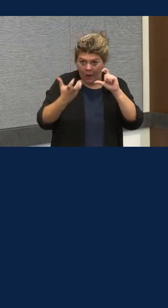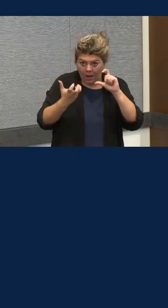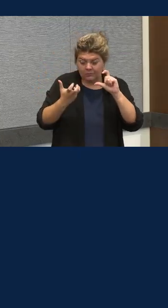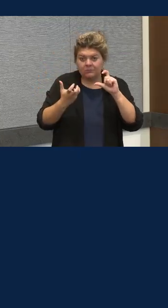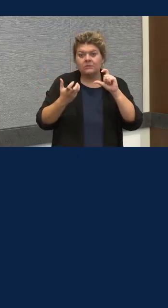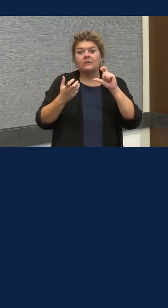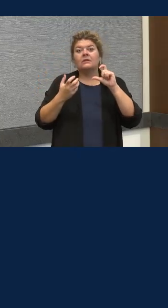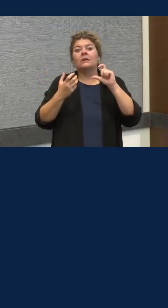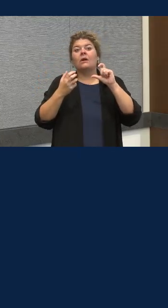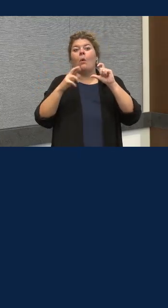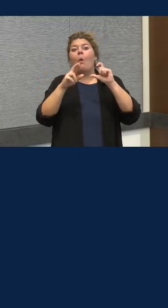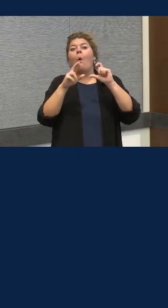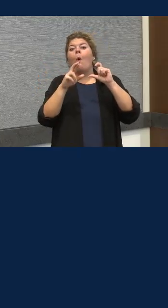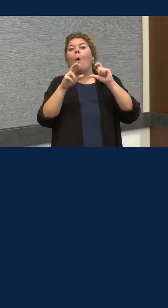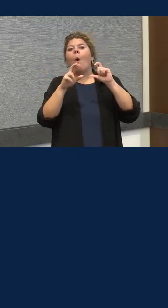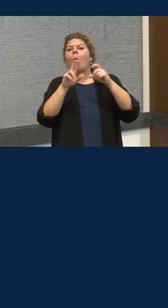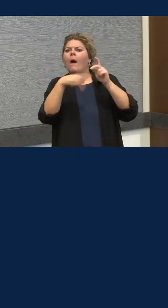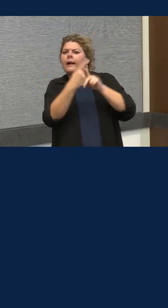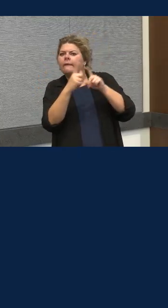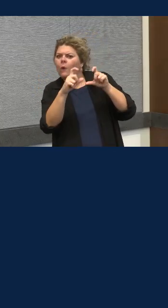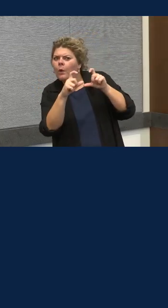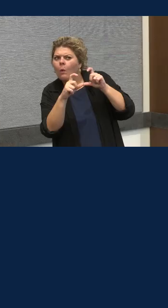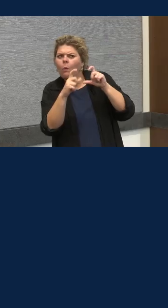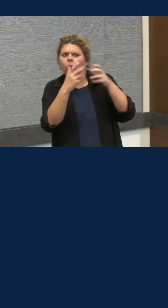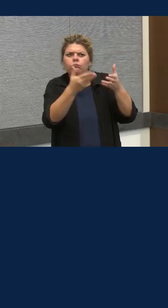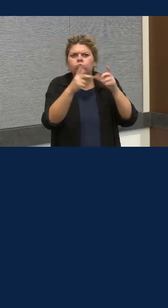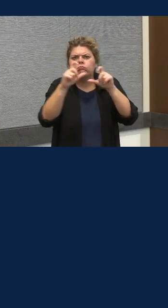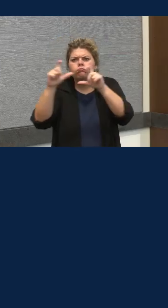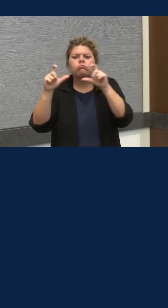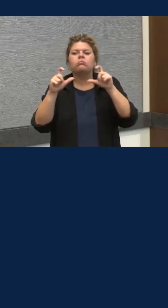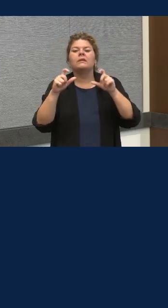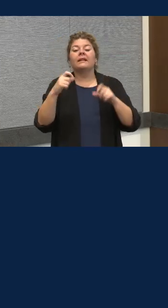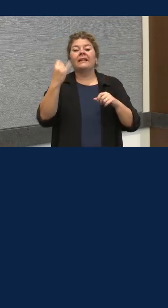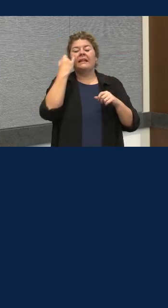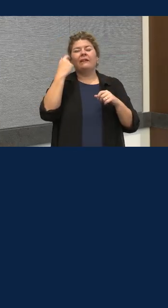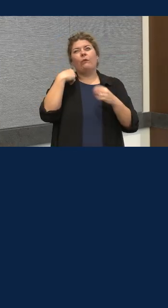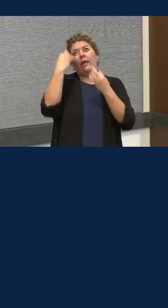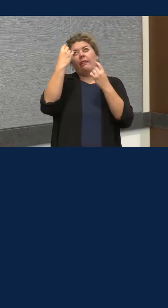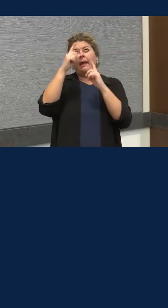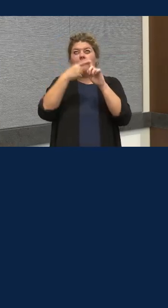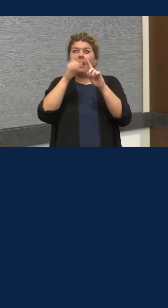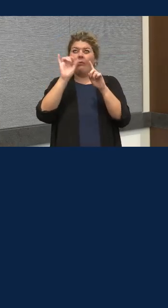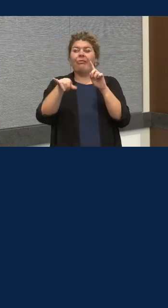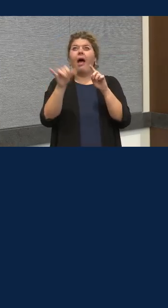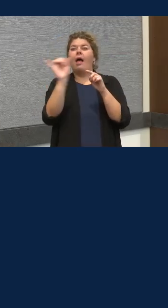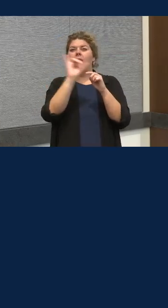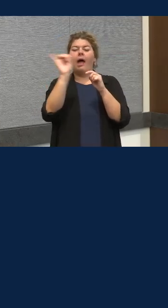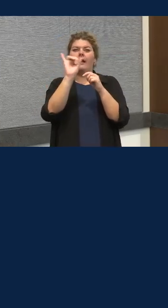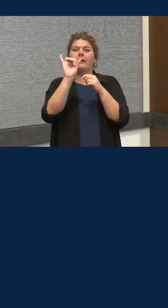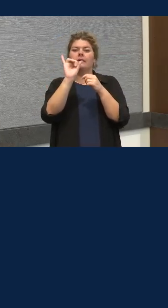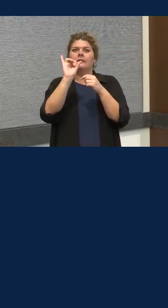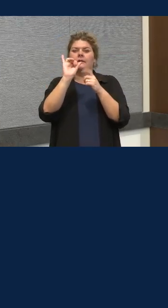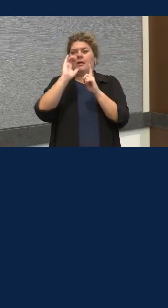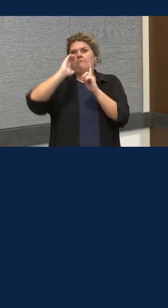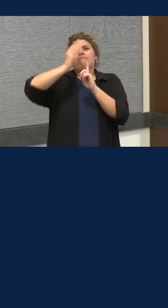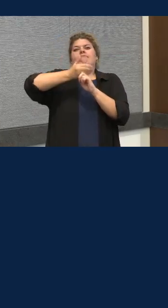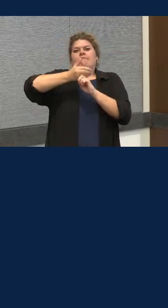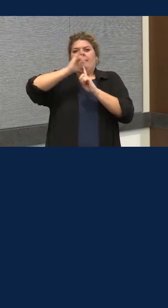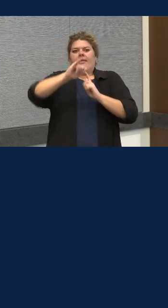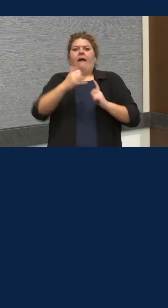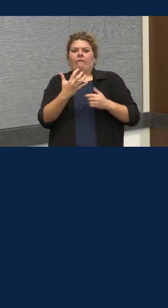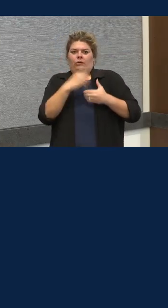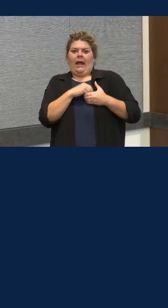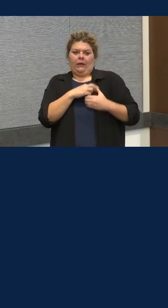that photograph? If we were to think about it as a kind of vernacular religion, which I